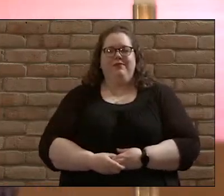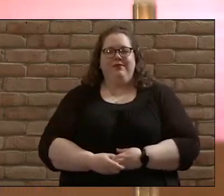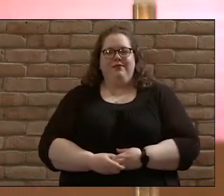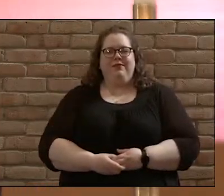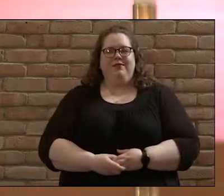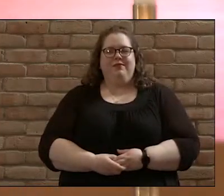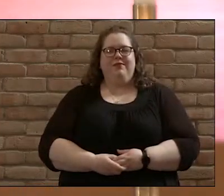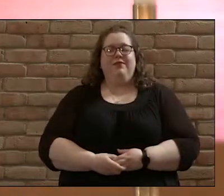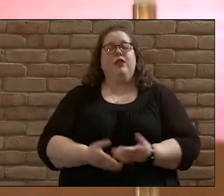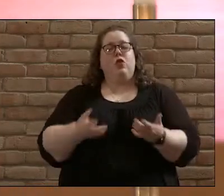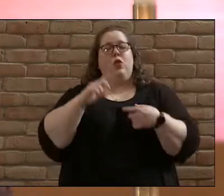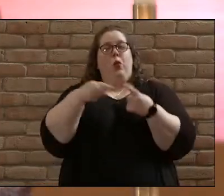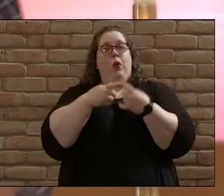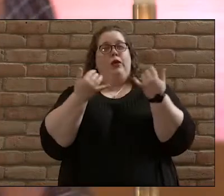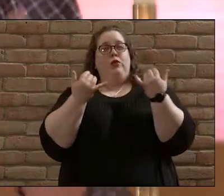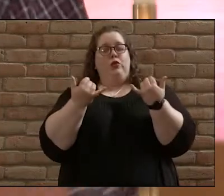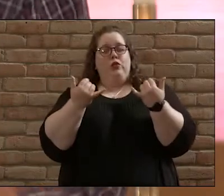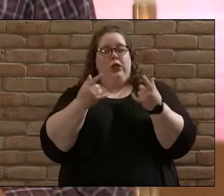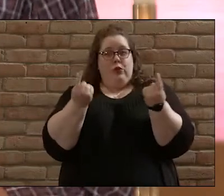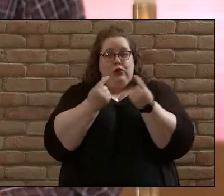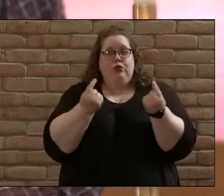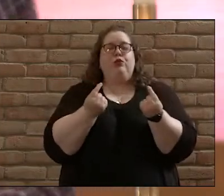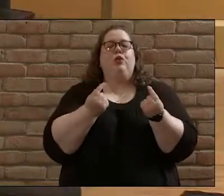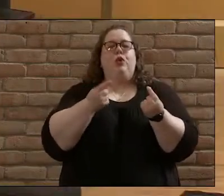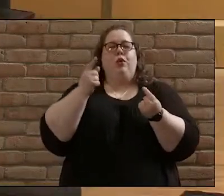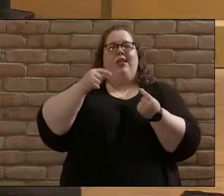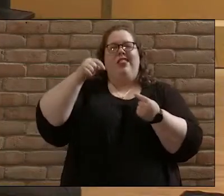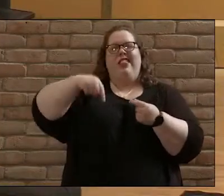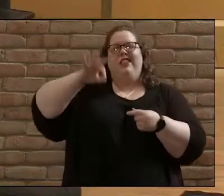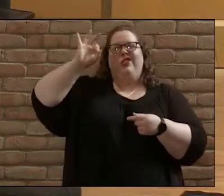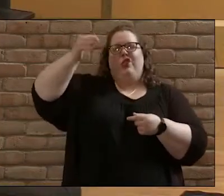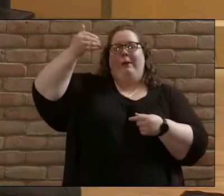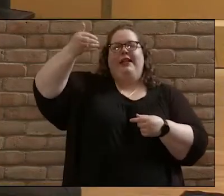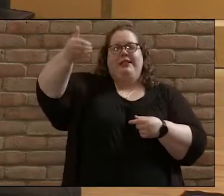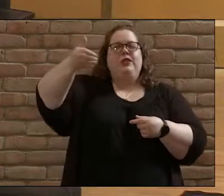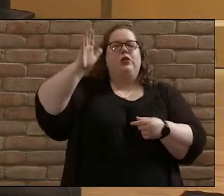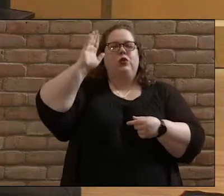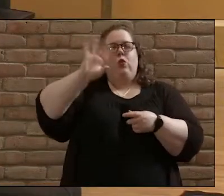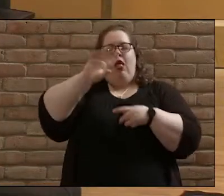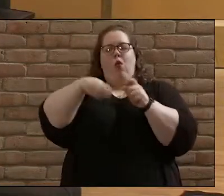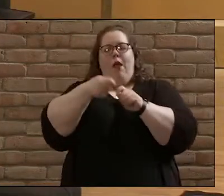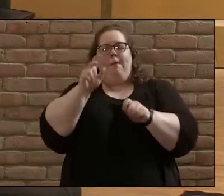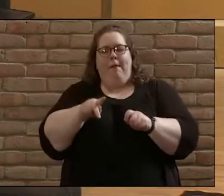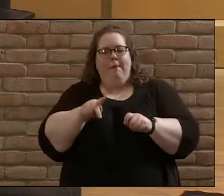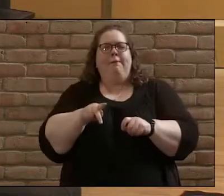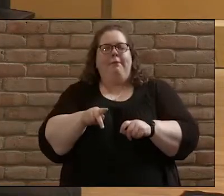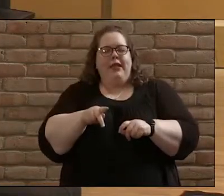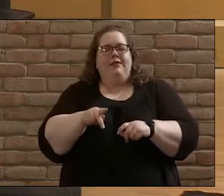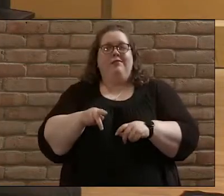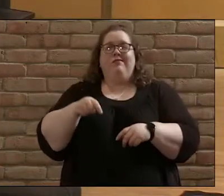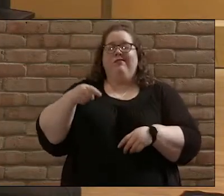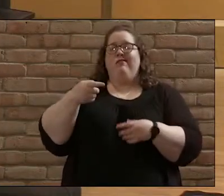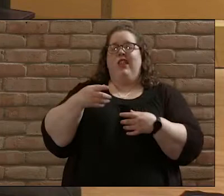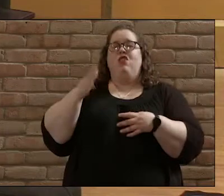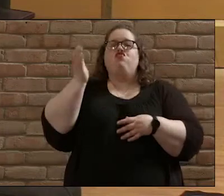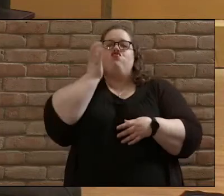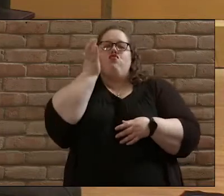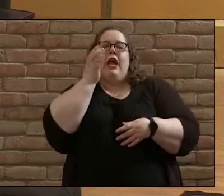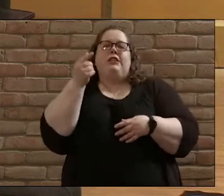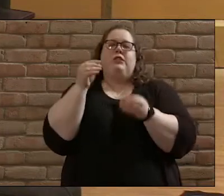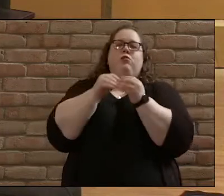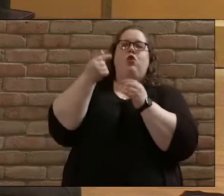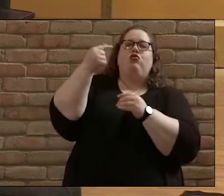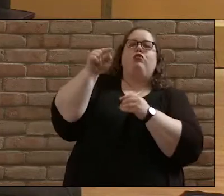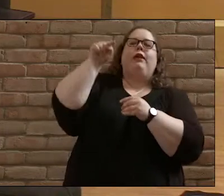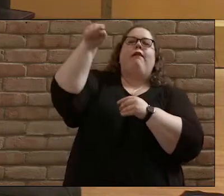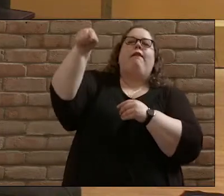also going to be finishing up our sermon series, Grass is Greener. And during this sermon series, we have been going through the